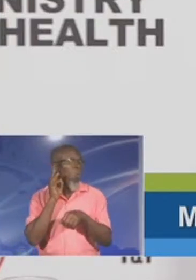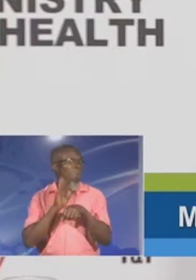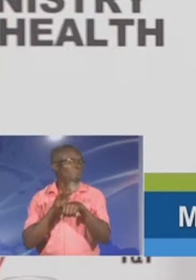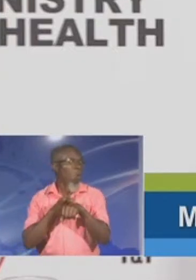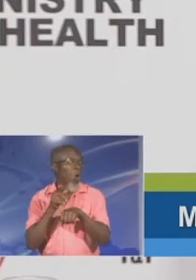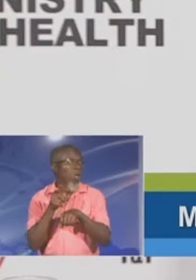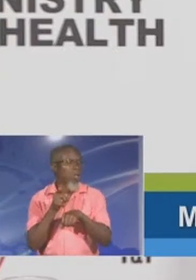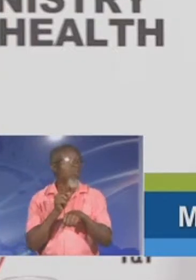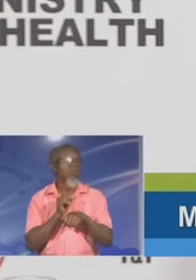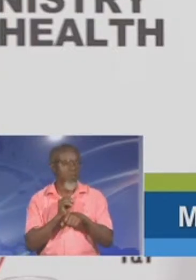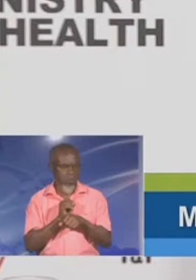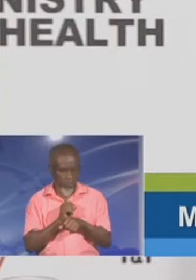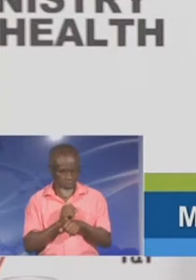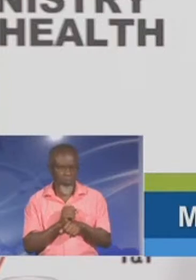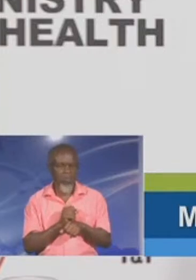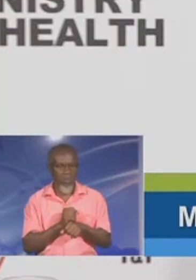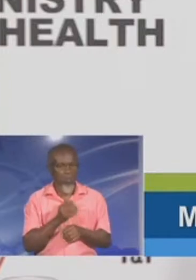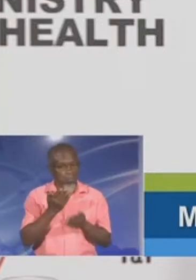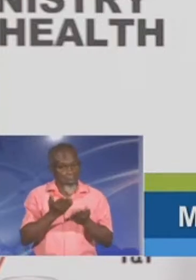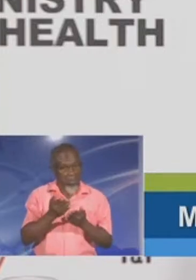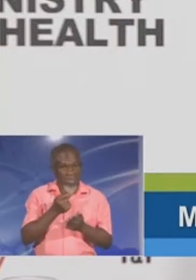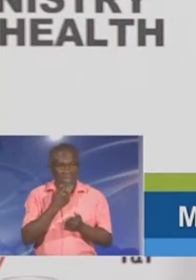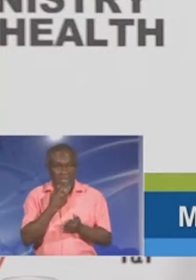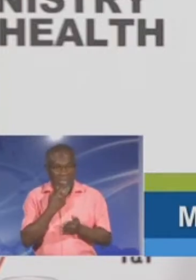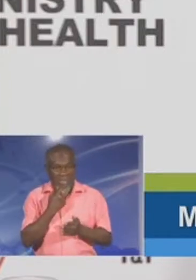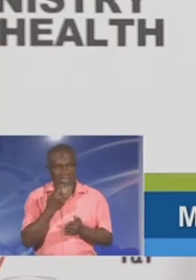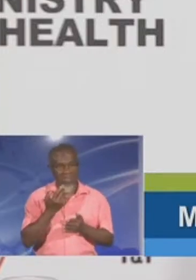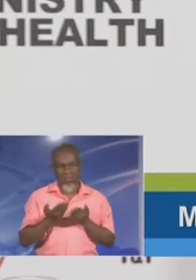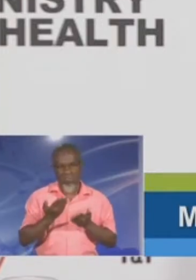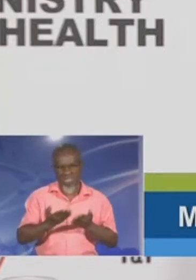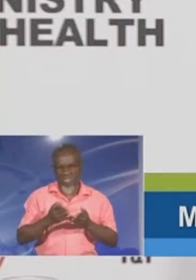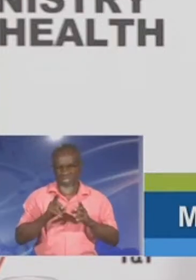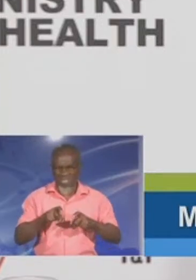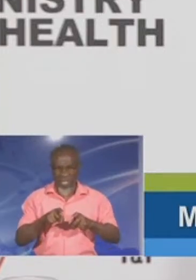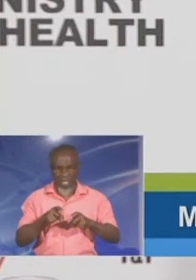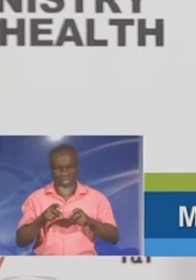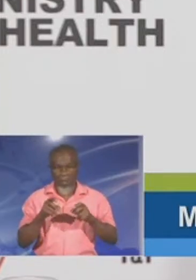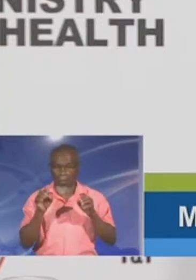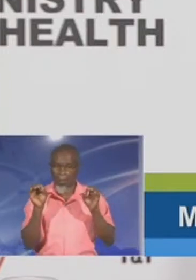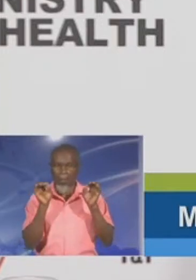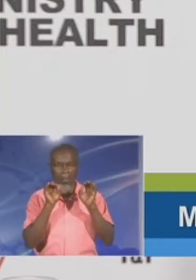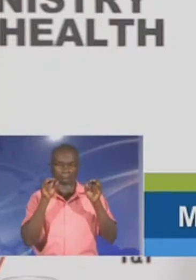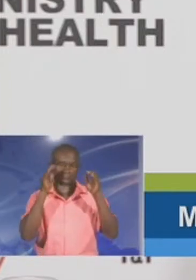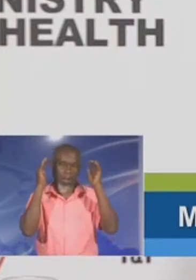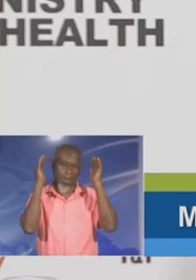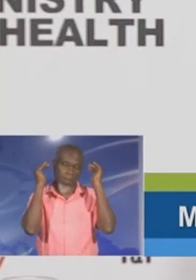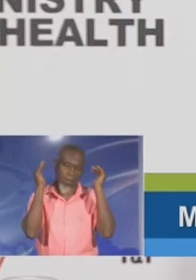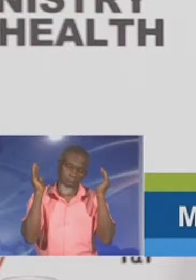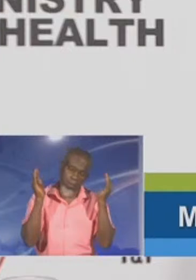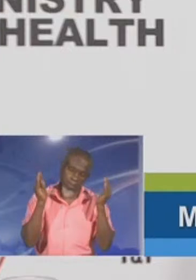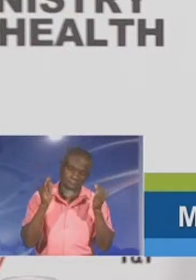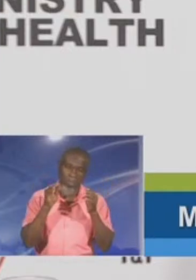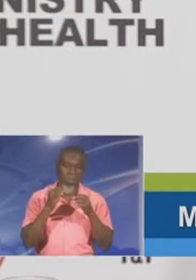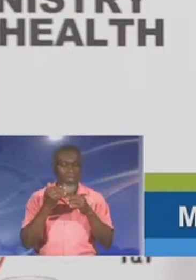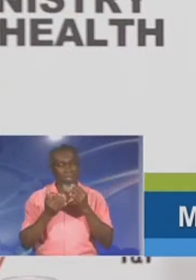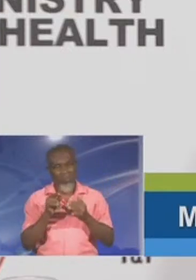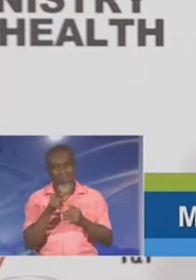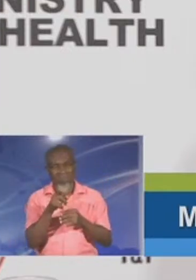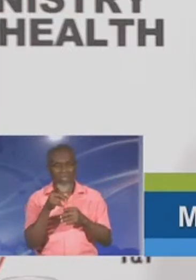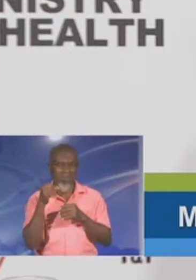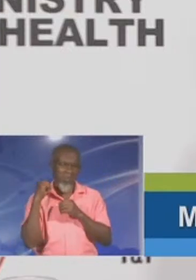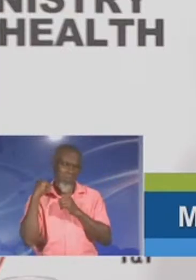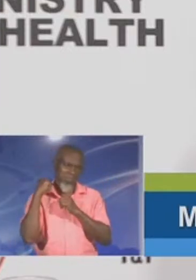may say things that express a measure of hopelessness, or feel that they are a burden to